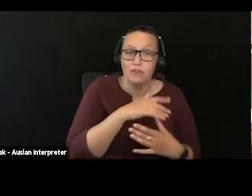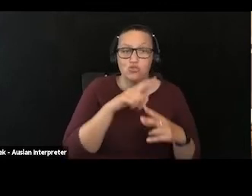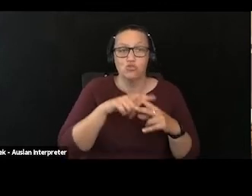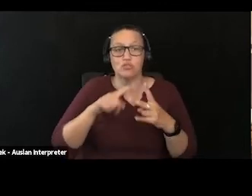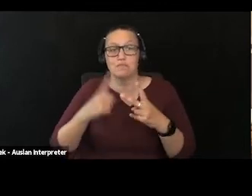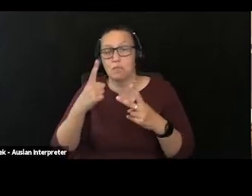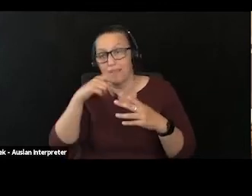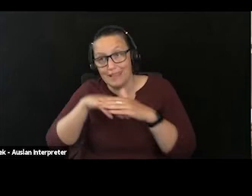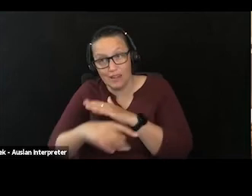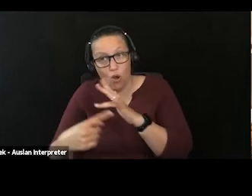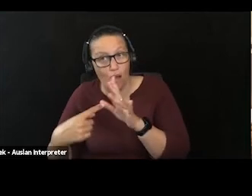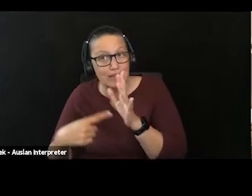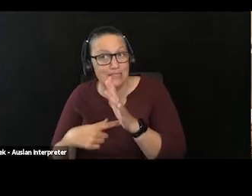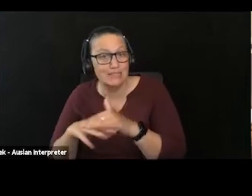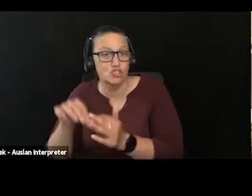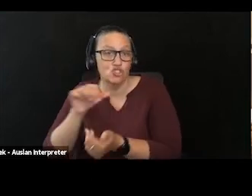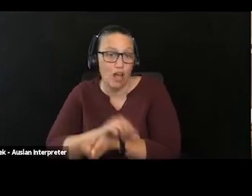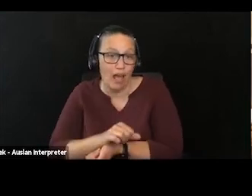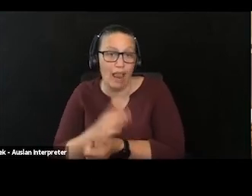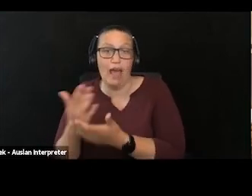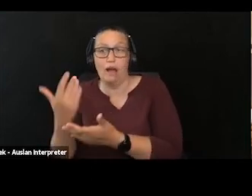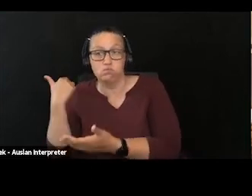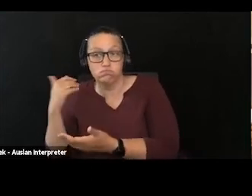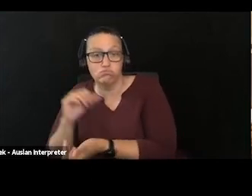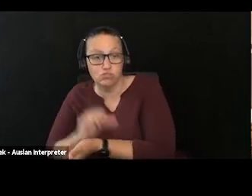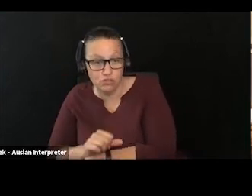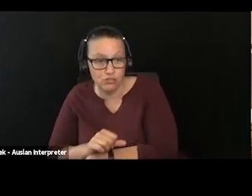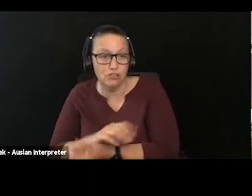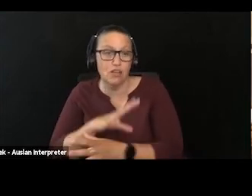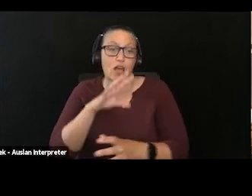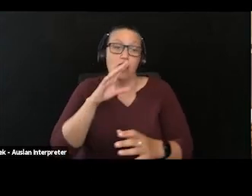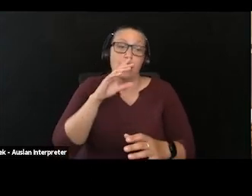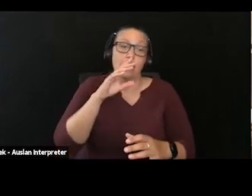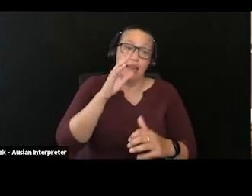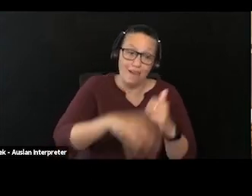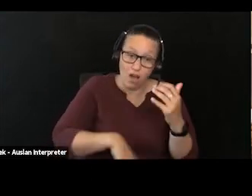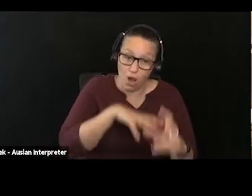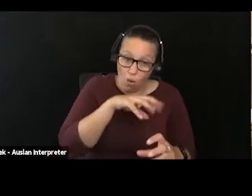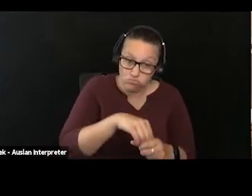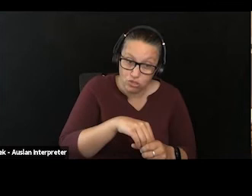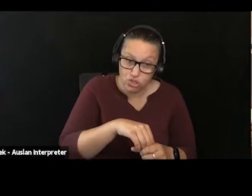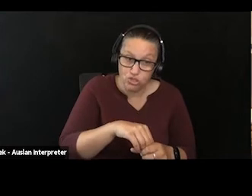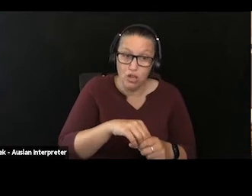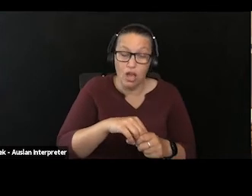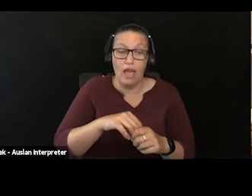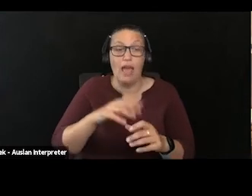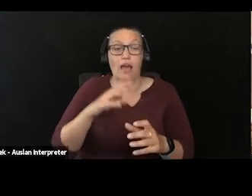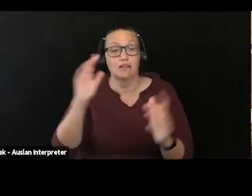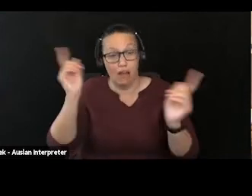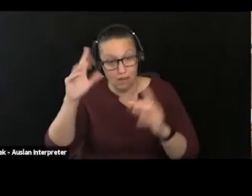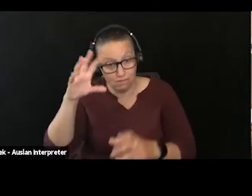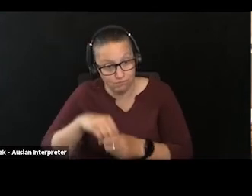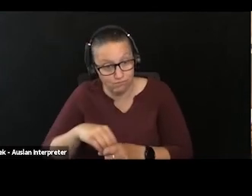prison, proportion currently incarcerated in the cohort, proportion ever incarcerated. We really struggled with this one, and that's the best we could